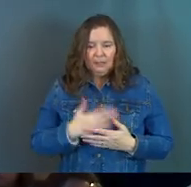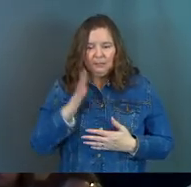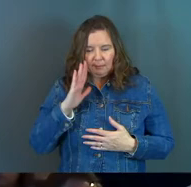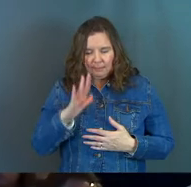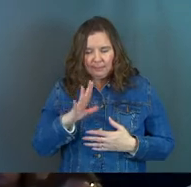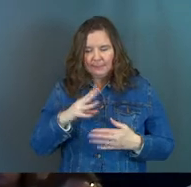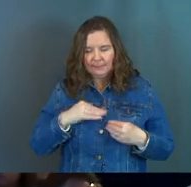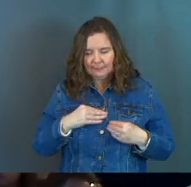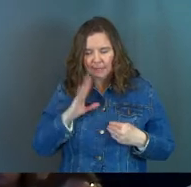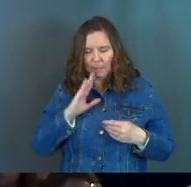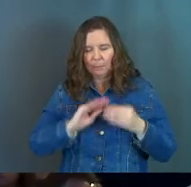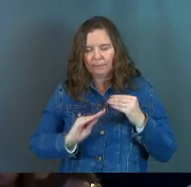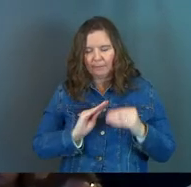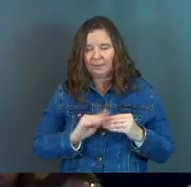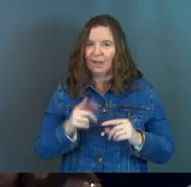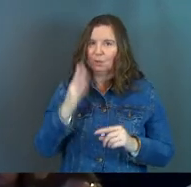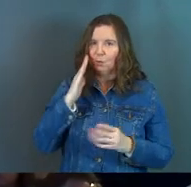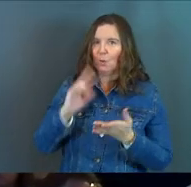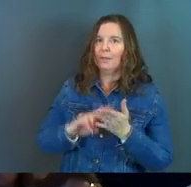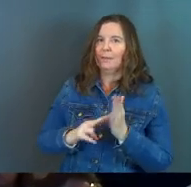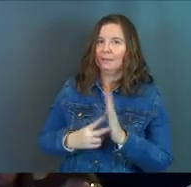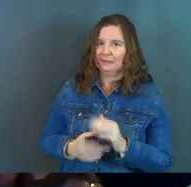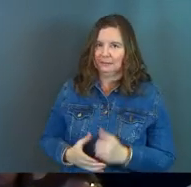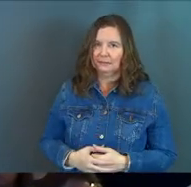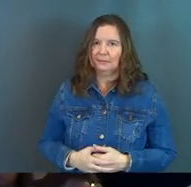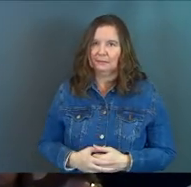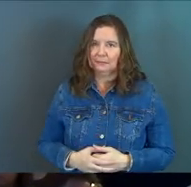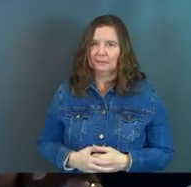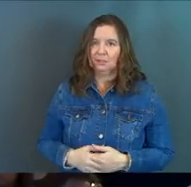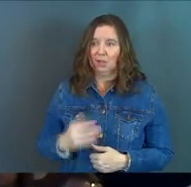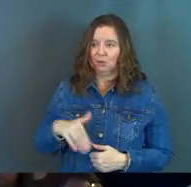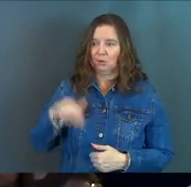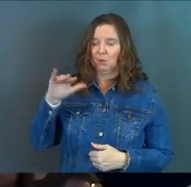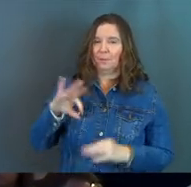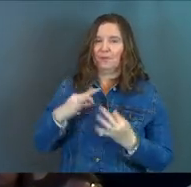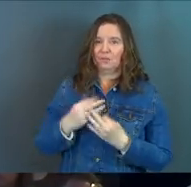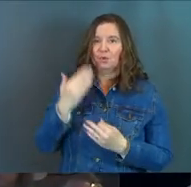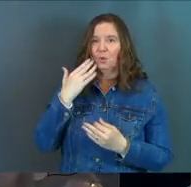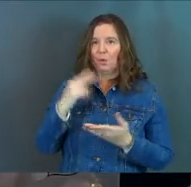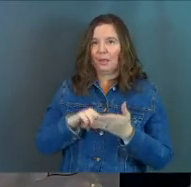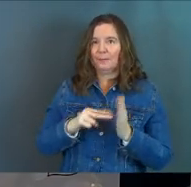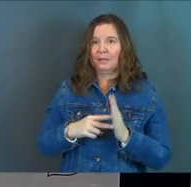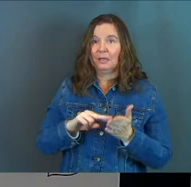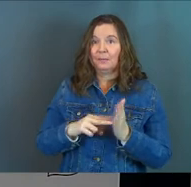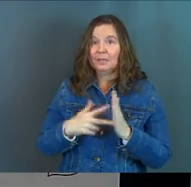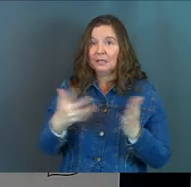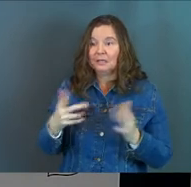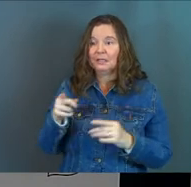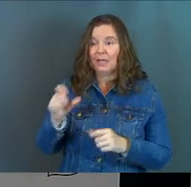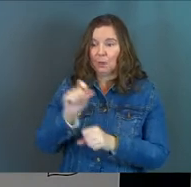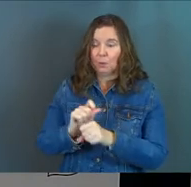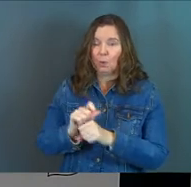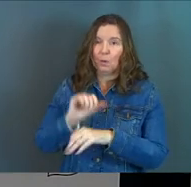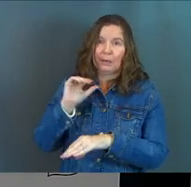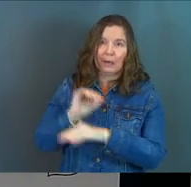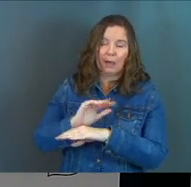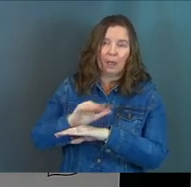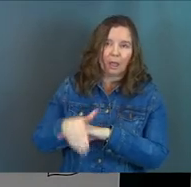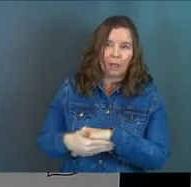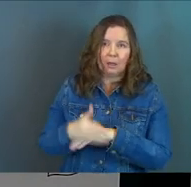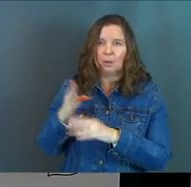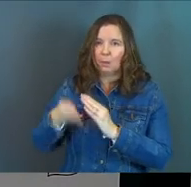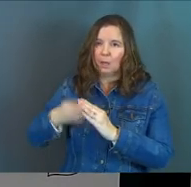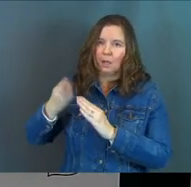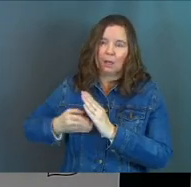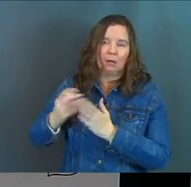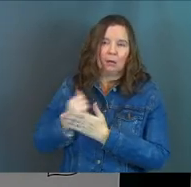I'll fix it. And you know what that means. Because you grew up in this family, you know what that means. What that means is he's going to work nights and he's going to work